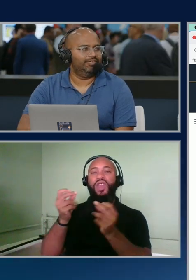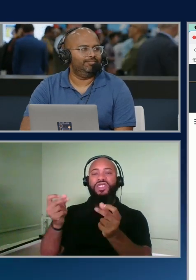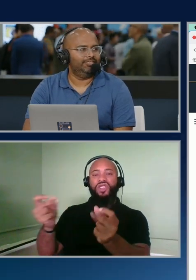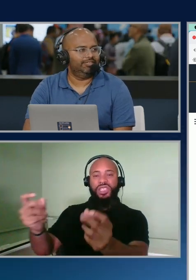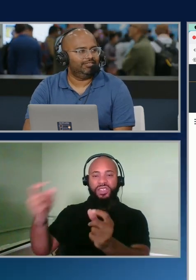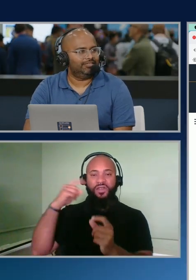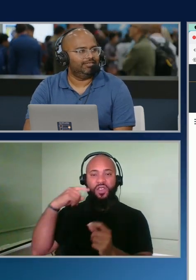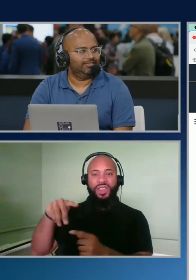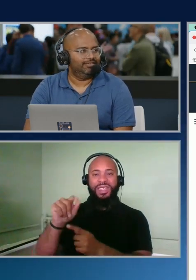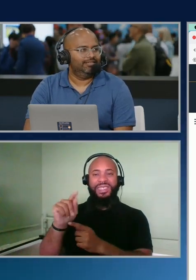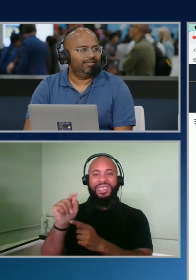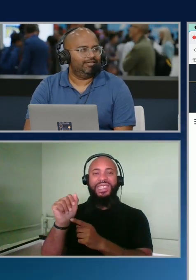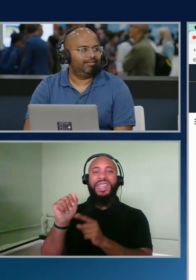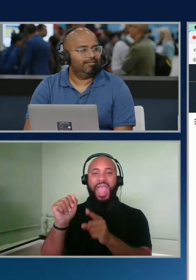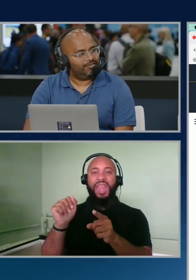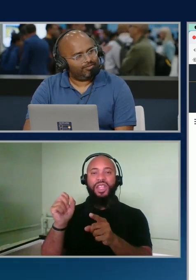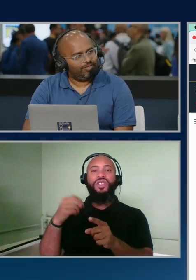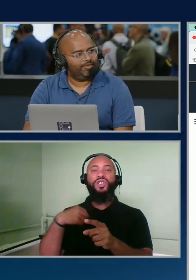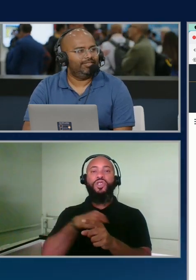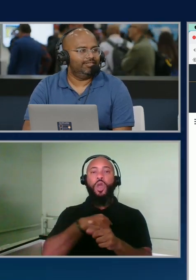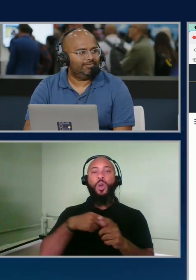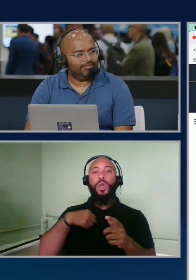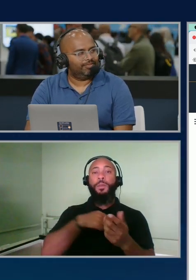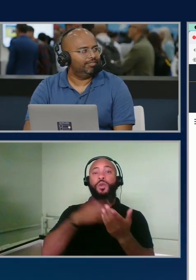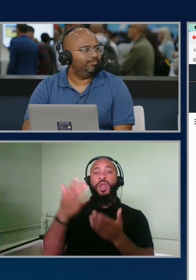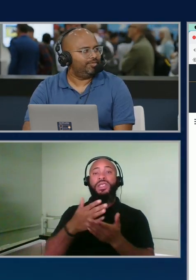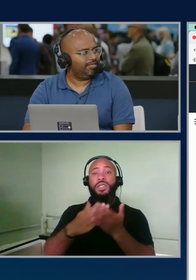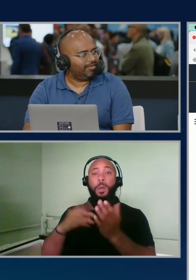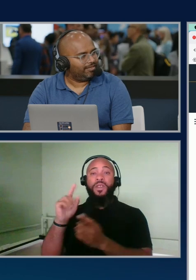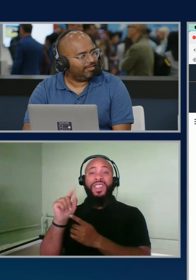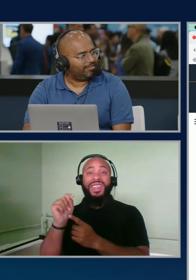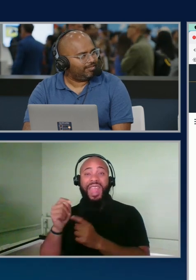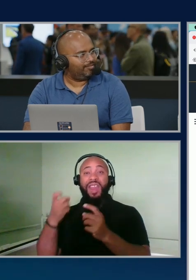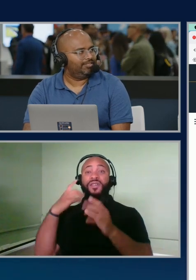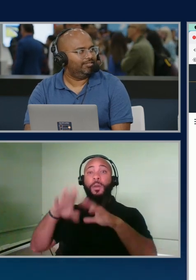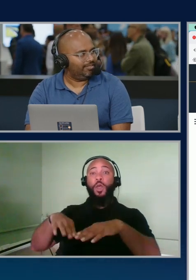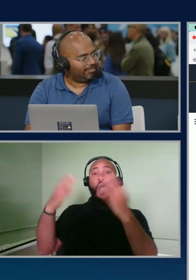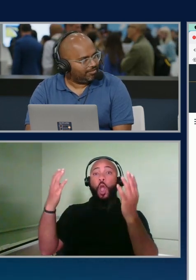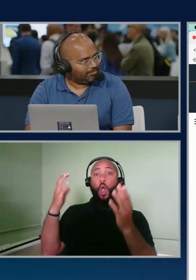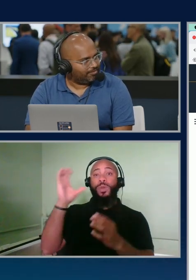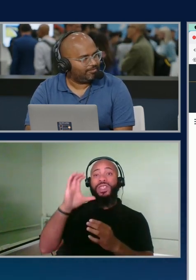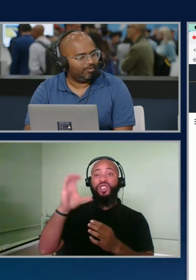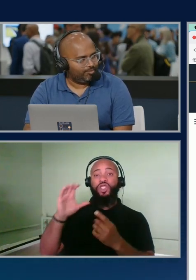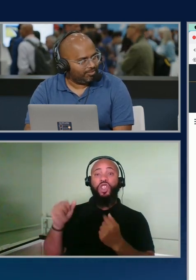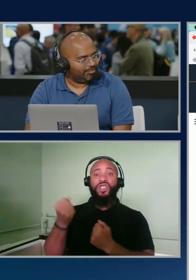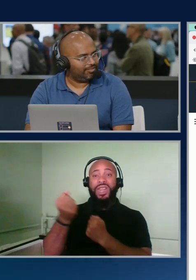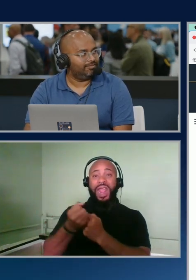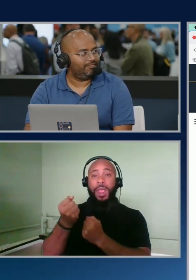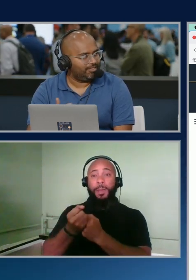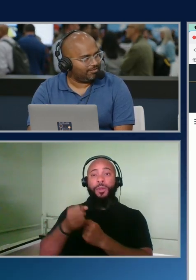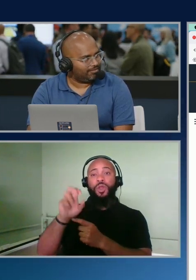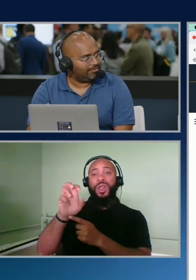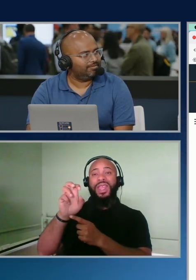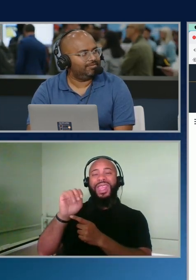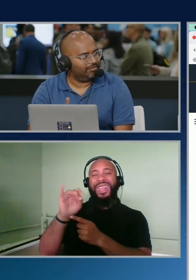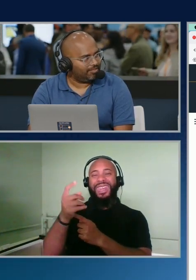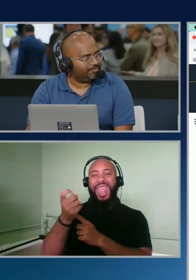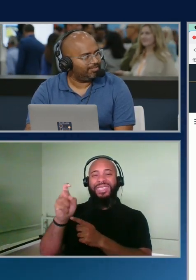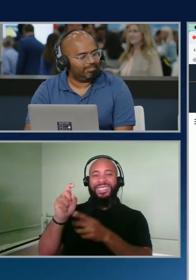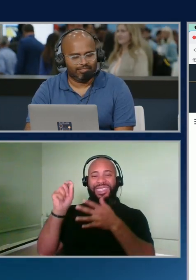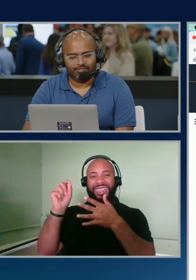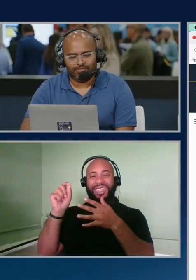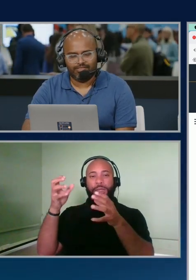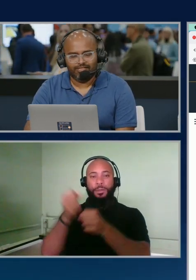OpenSearch to enable indexing and doing materialized view. So you can do pre-aggregates and bring the data into OpenSearch, so faster